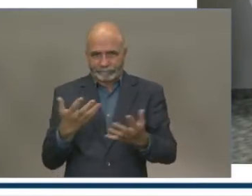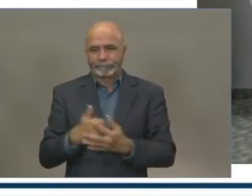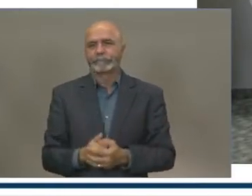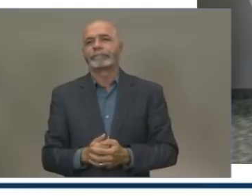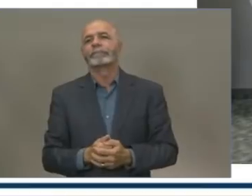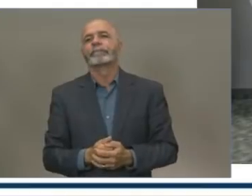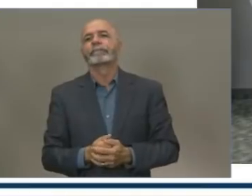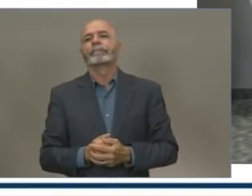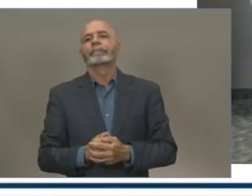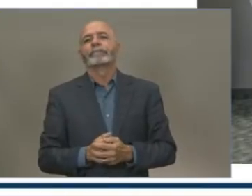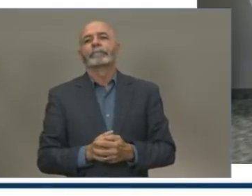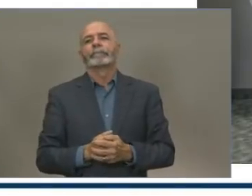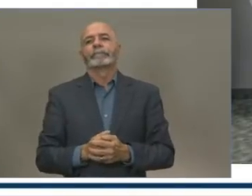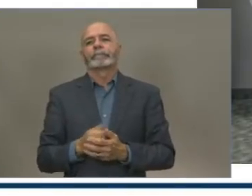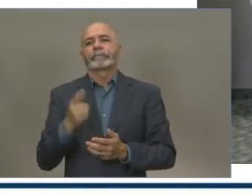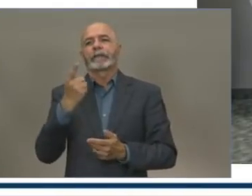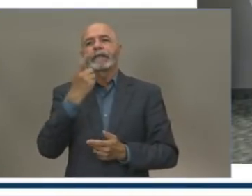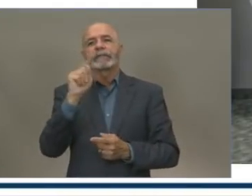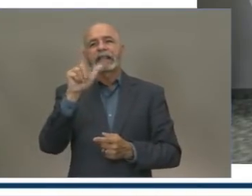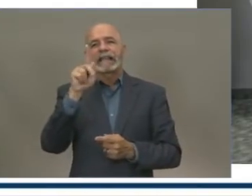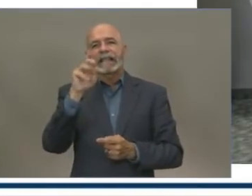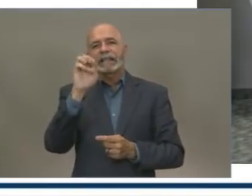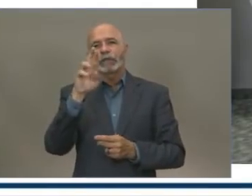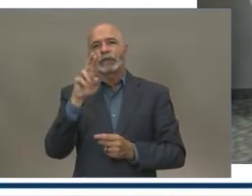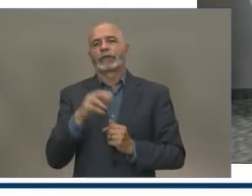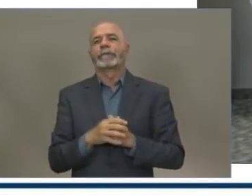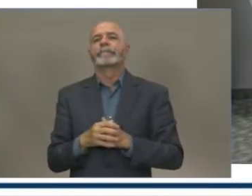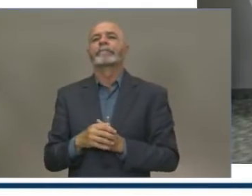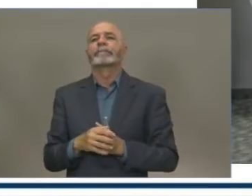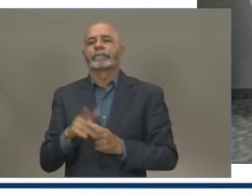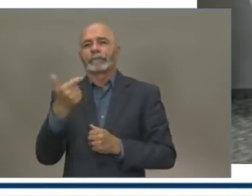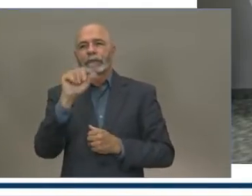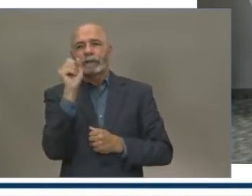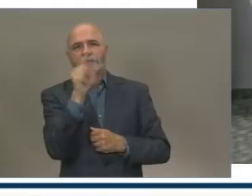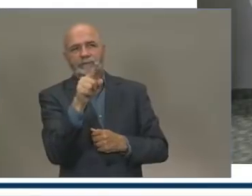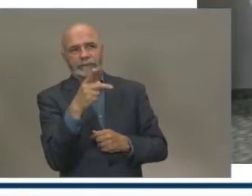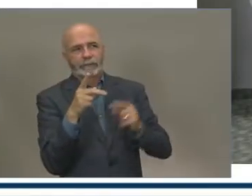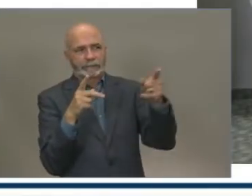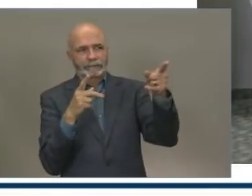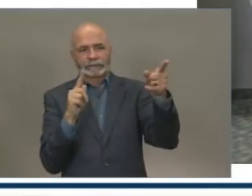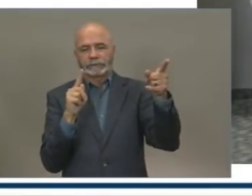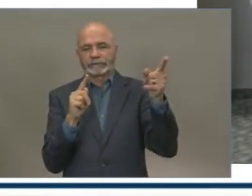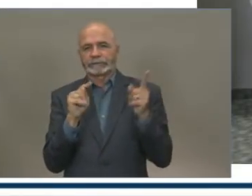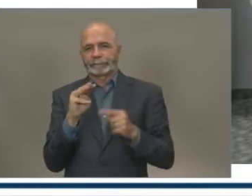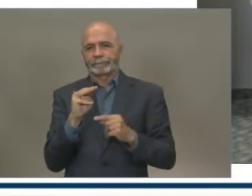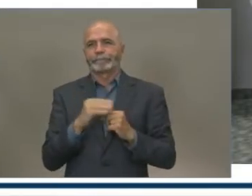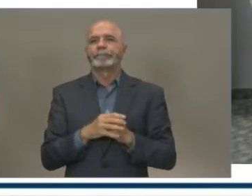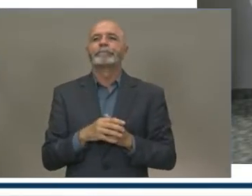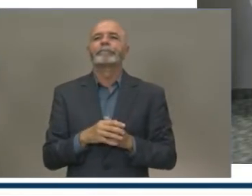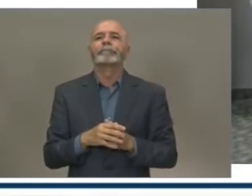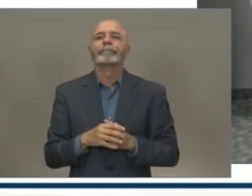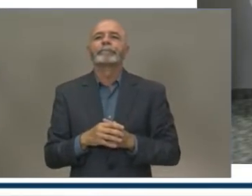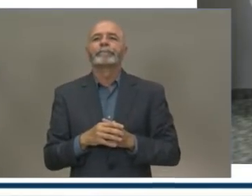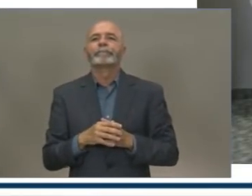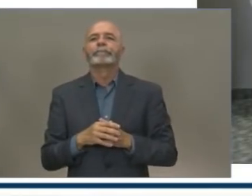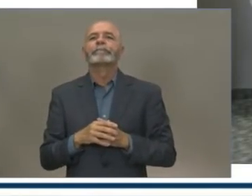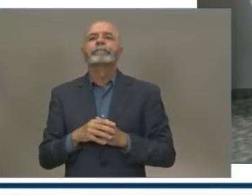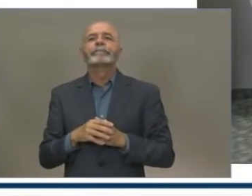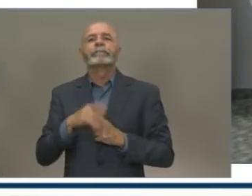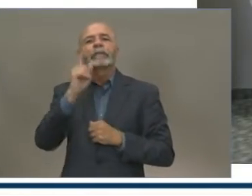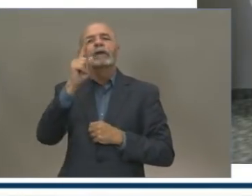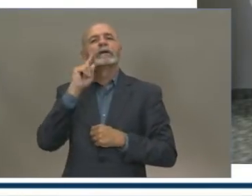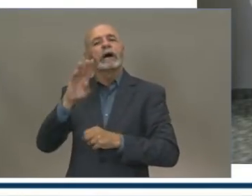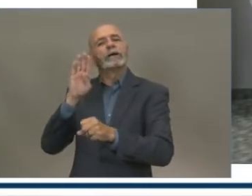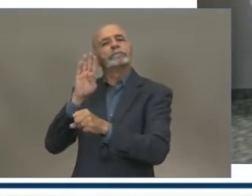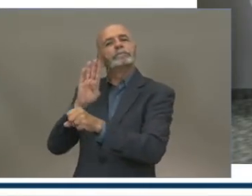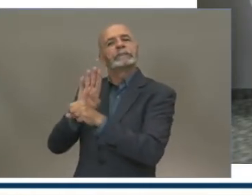Hi, this question for Premier Houston. What do you have to say to business owners that are learning they will now have to